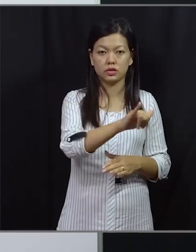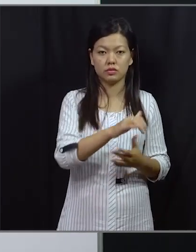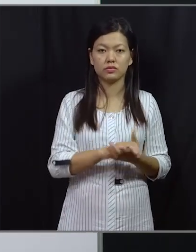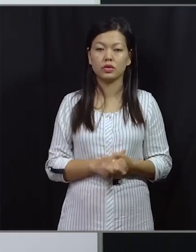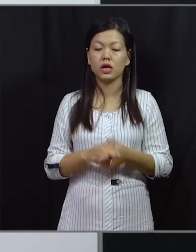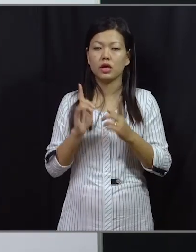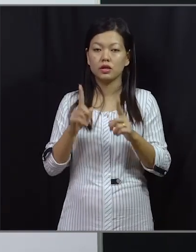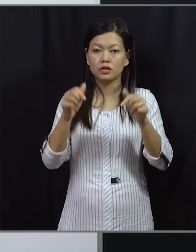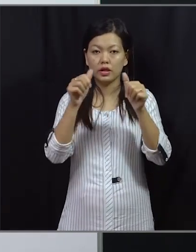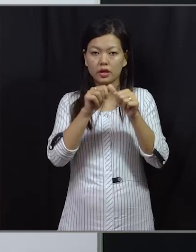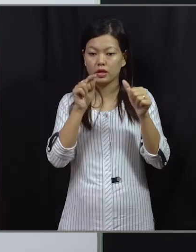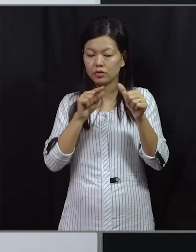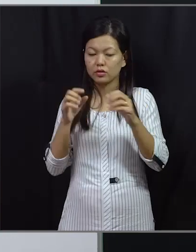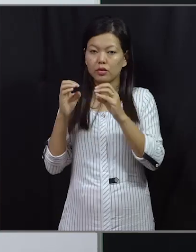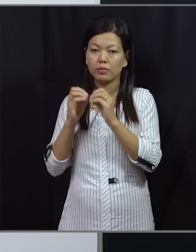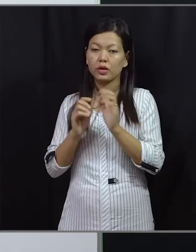show you one more example.